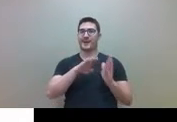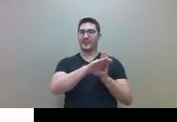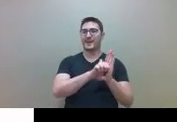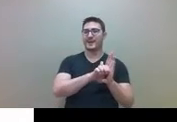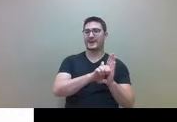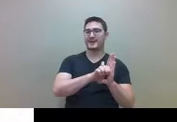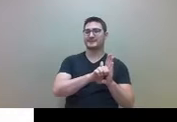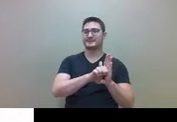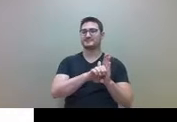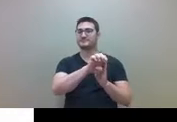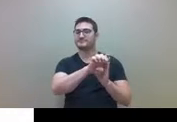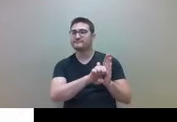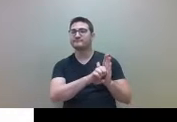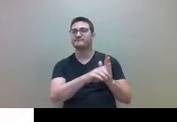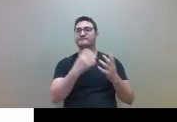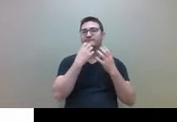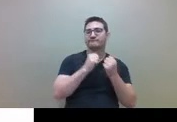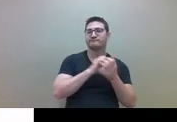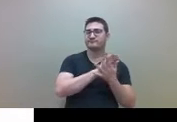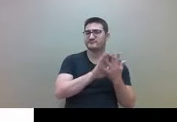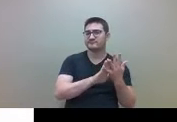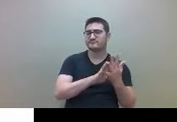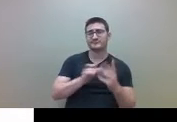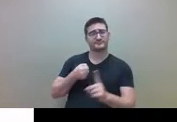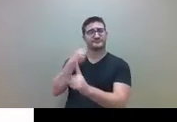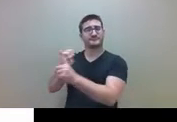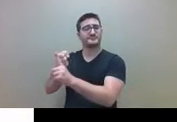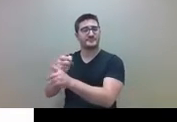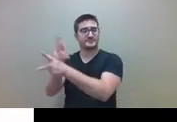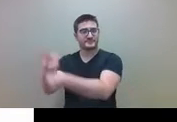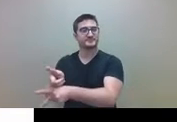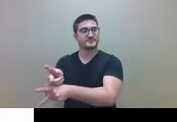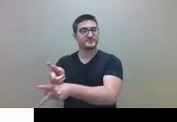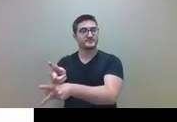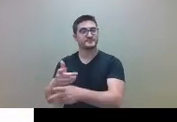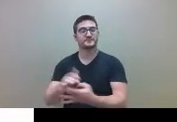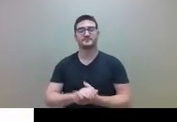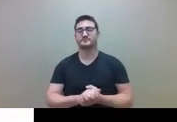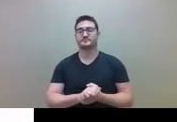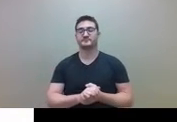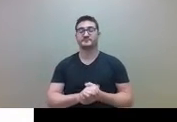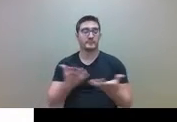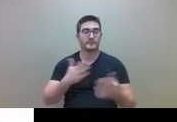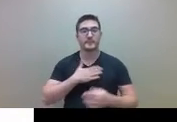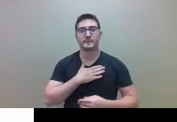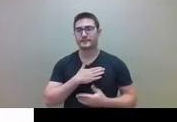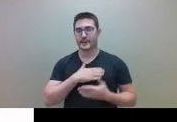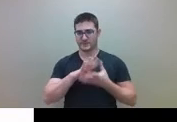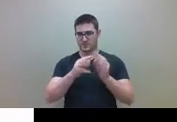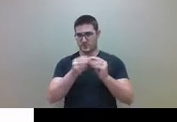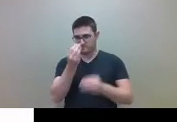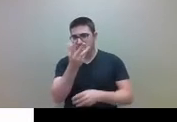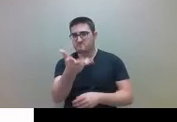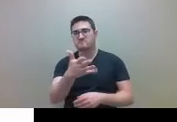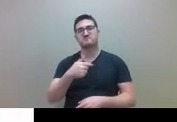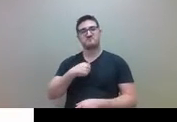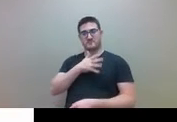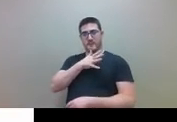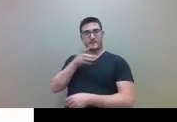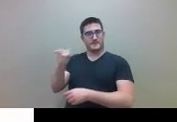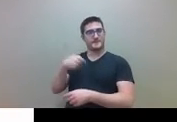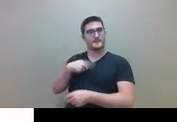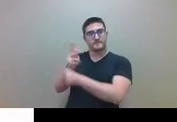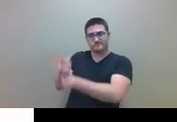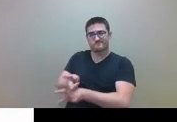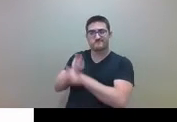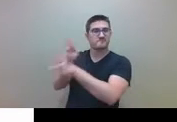when I was caring for my mom, faith was an anchor for me. My spiritual beliefs were an anchor for me,